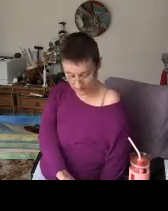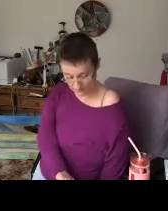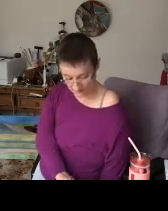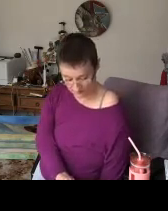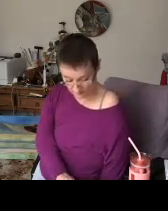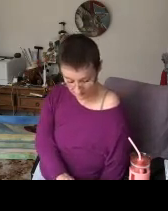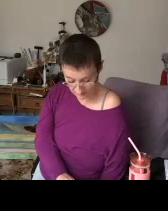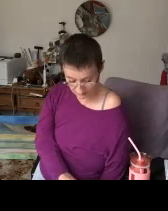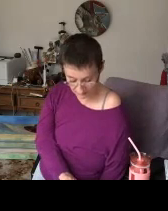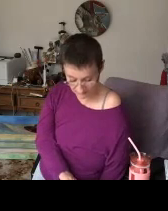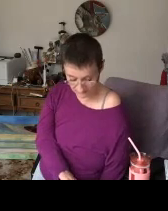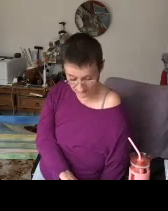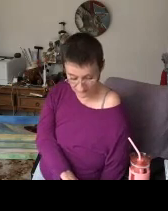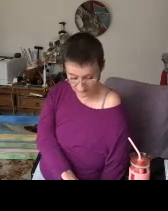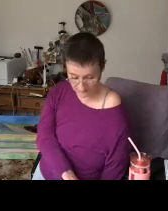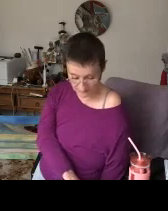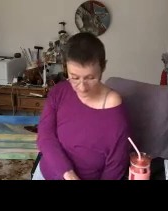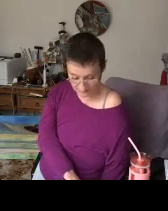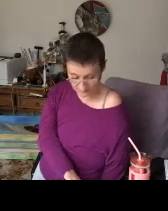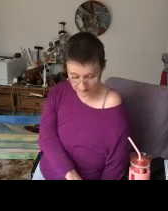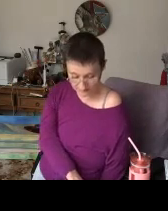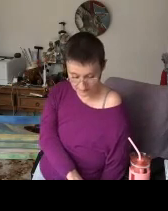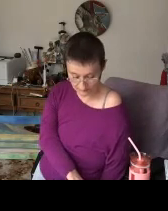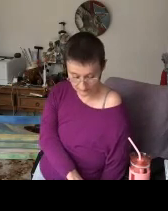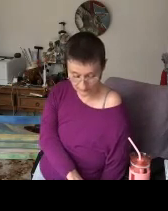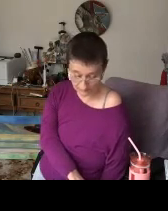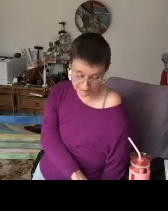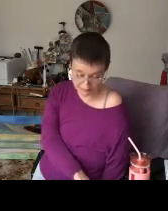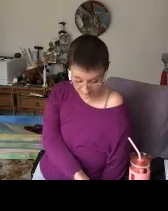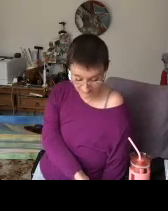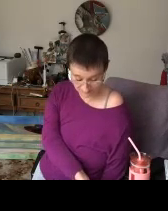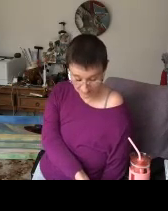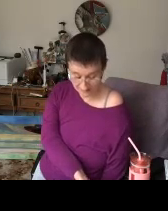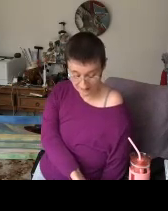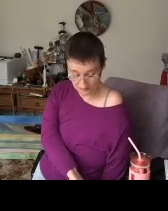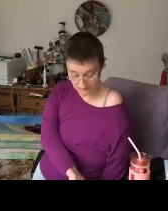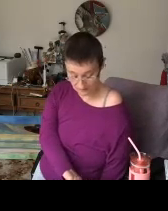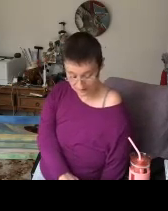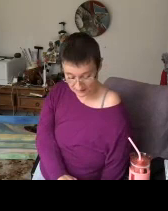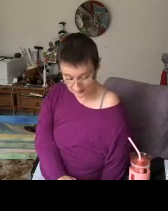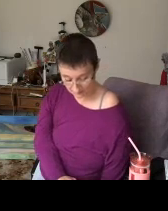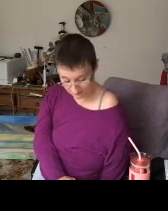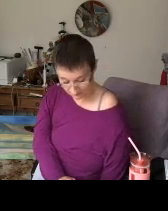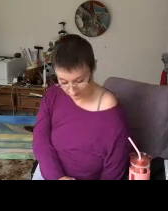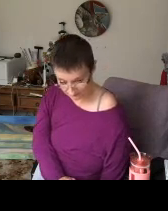campaigns for the rights for life, and she's Baroness. And we've